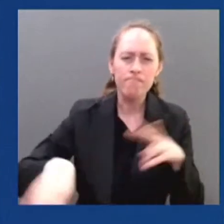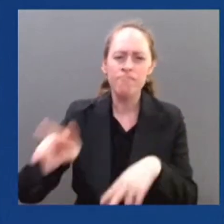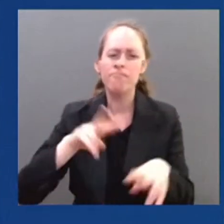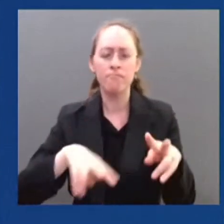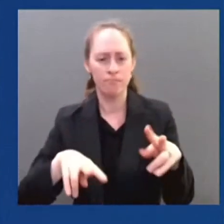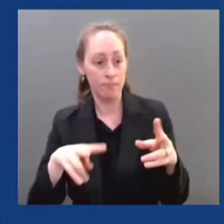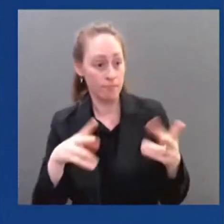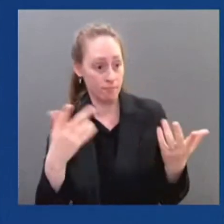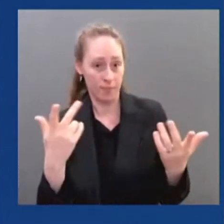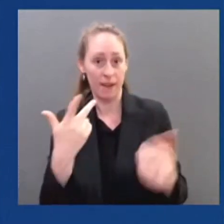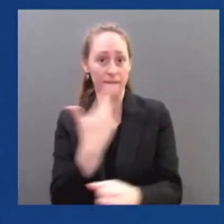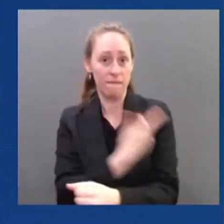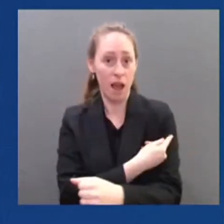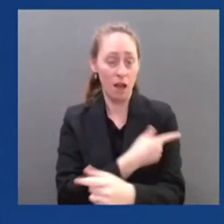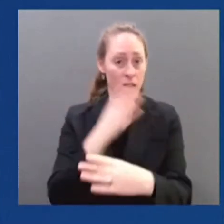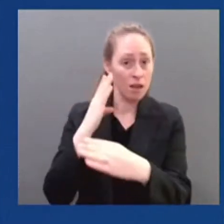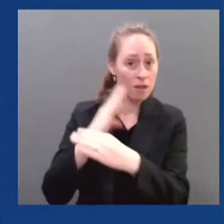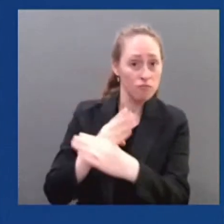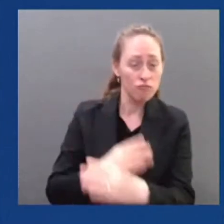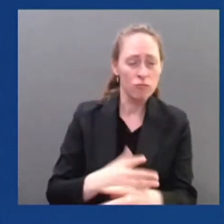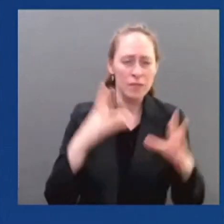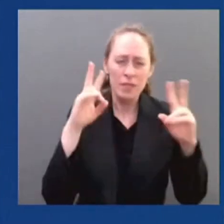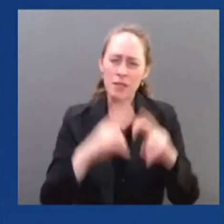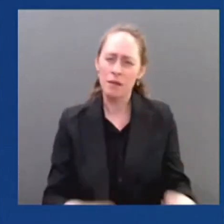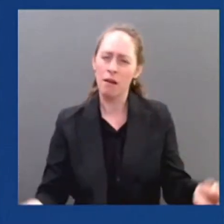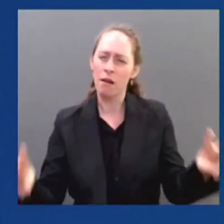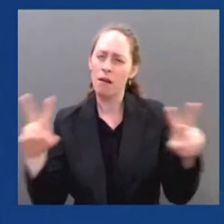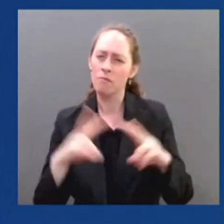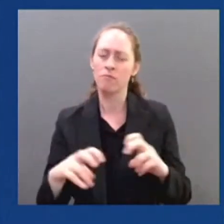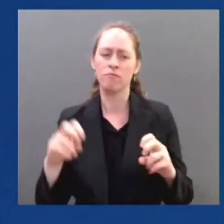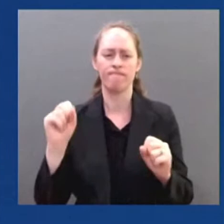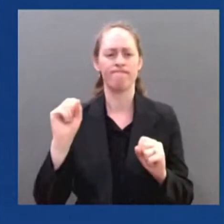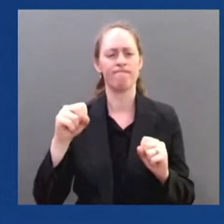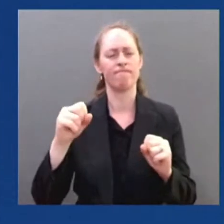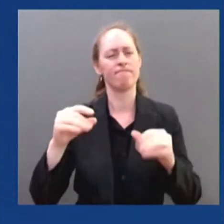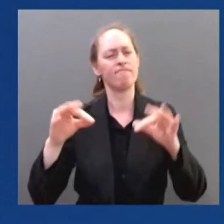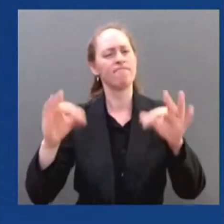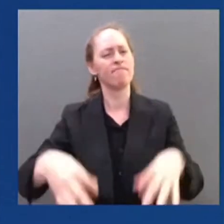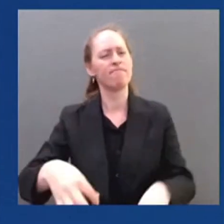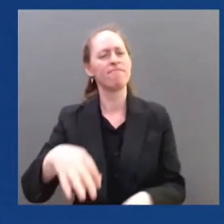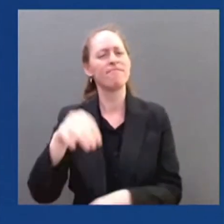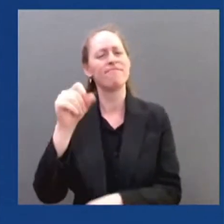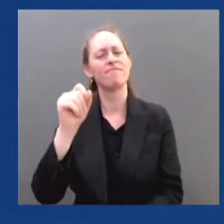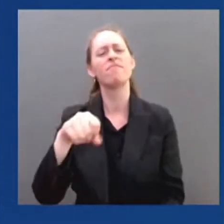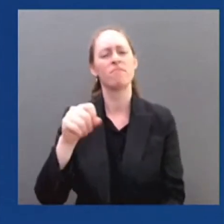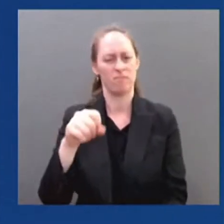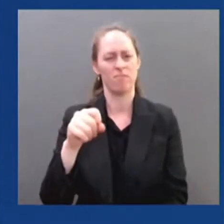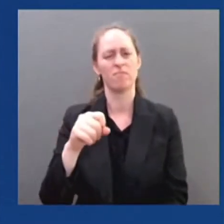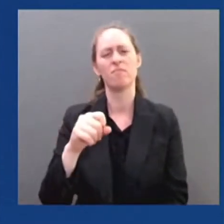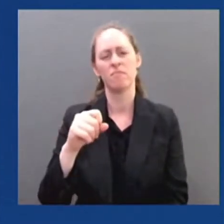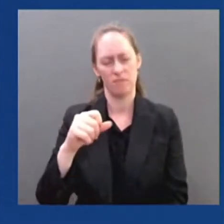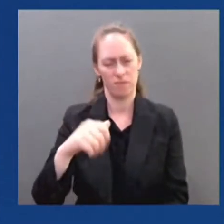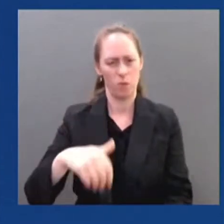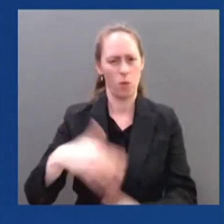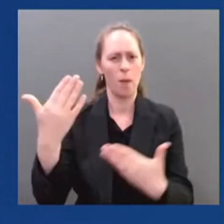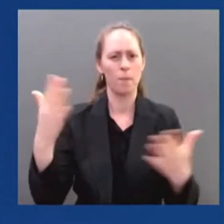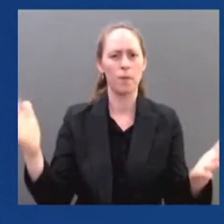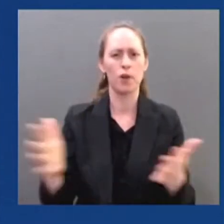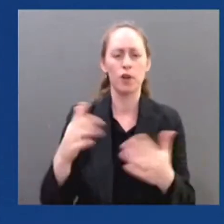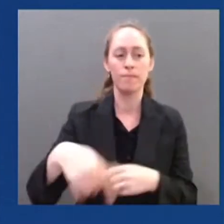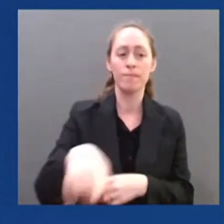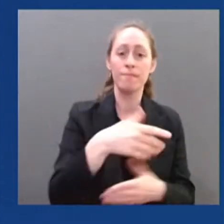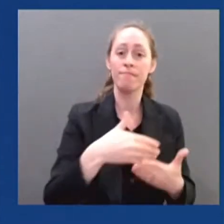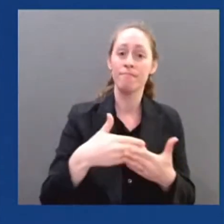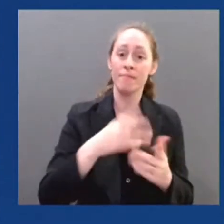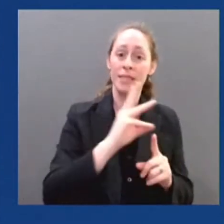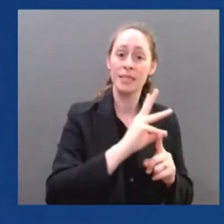disease, CDC expanded its COVID-19 vaccine recommendations to all children 6 months through 5 years of age.